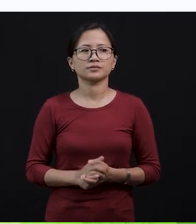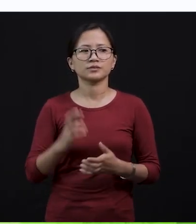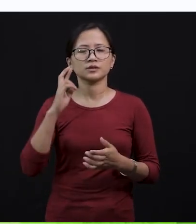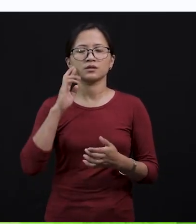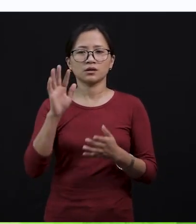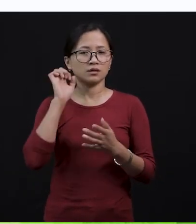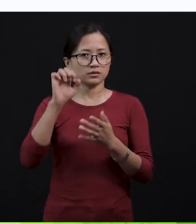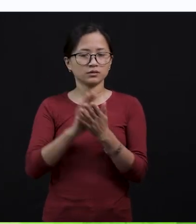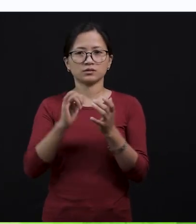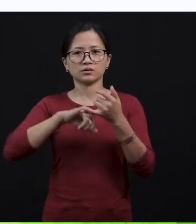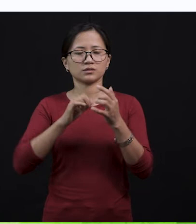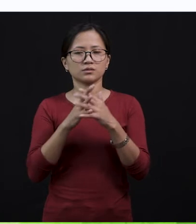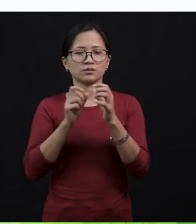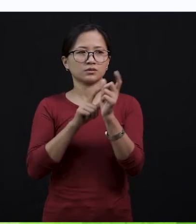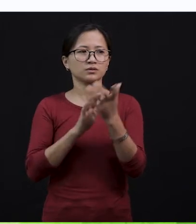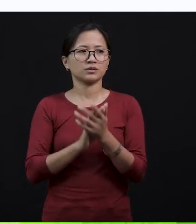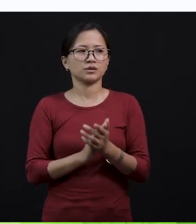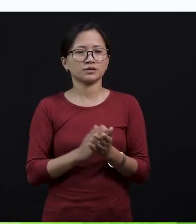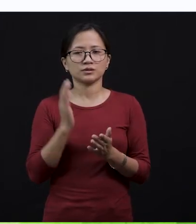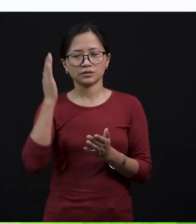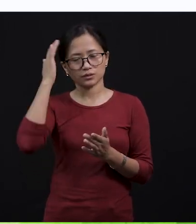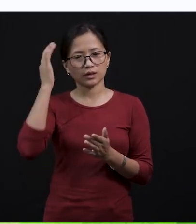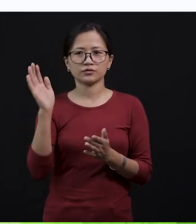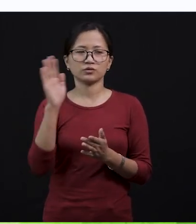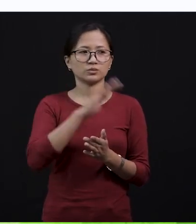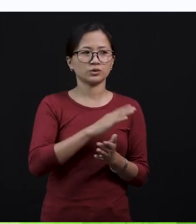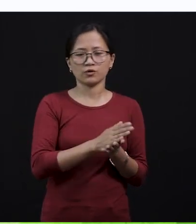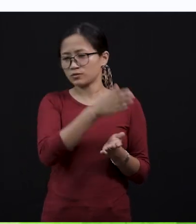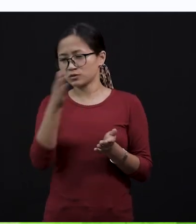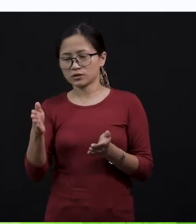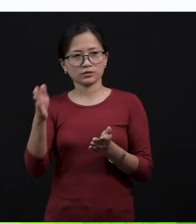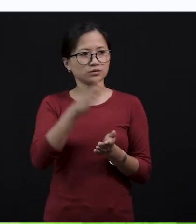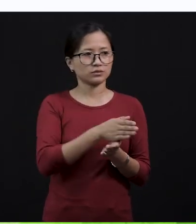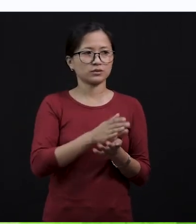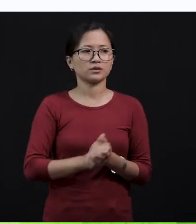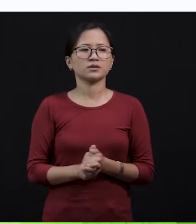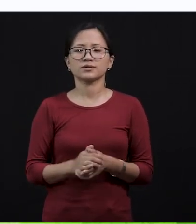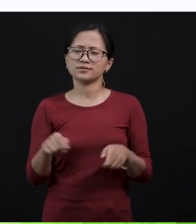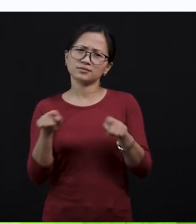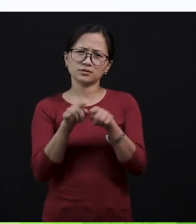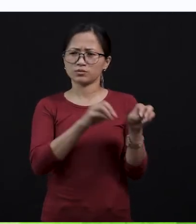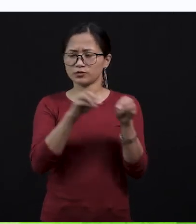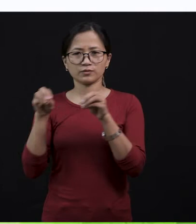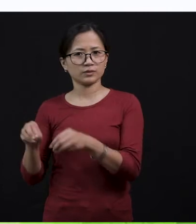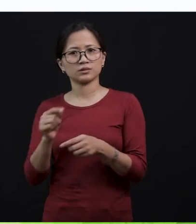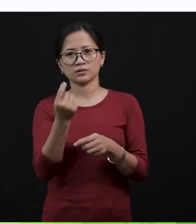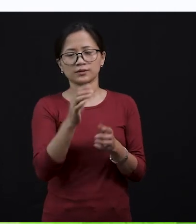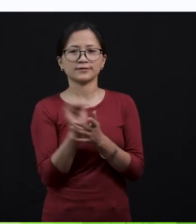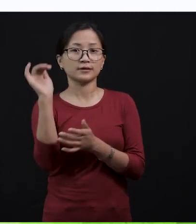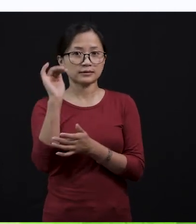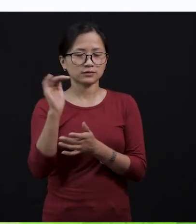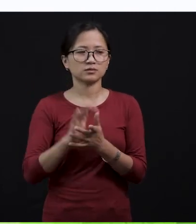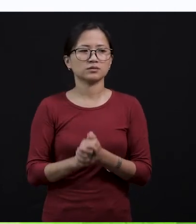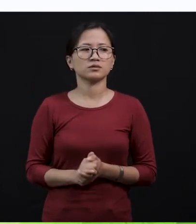He sways his head from side to side with movements like a snake. Now we have